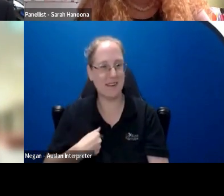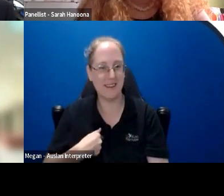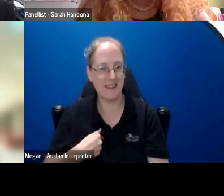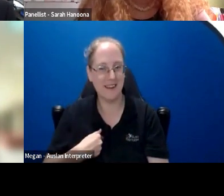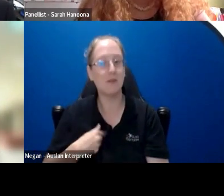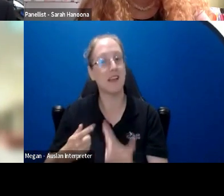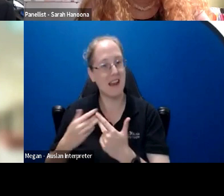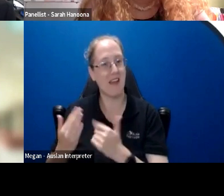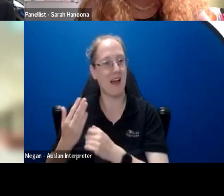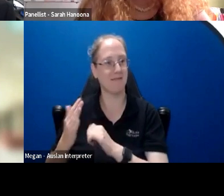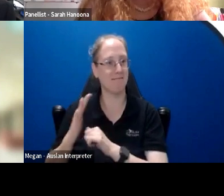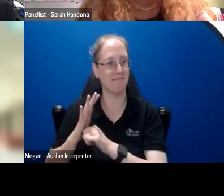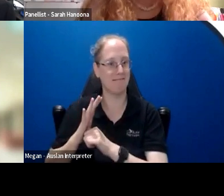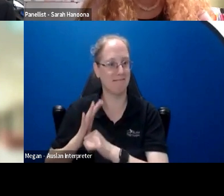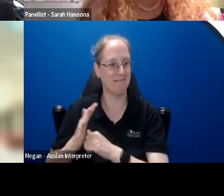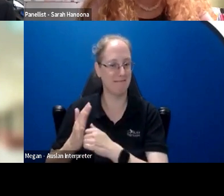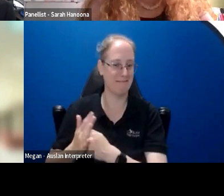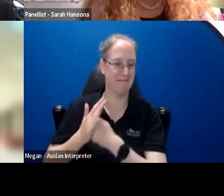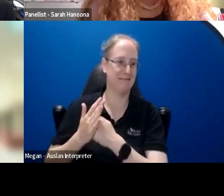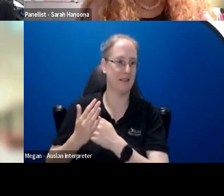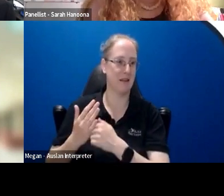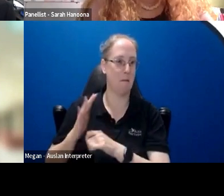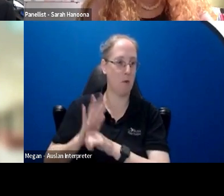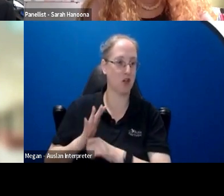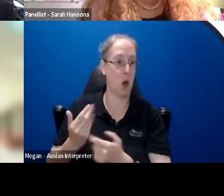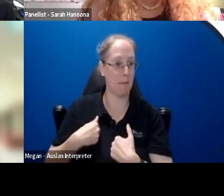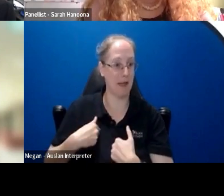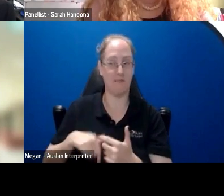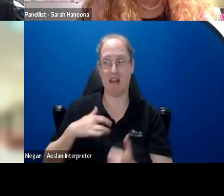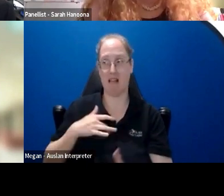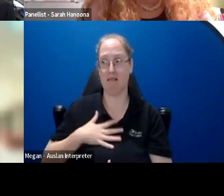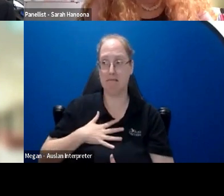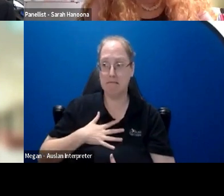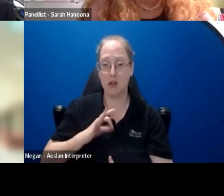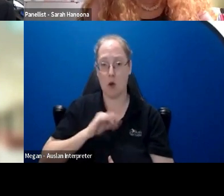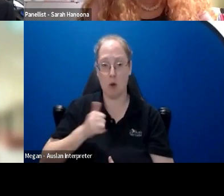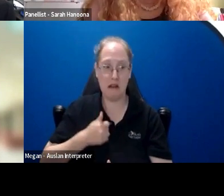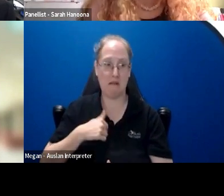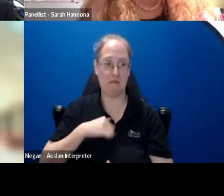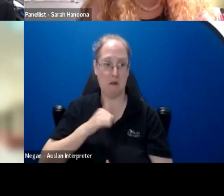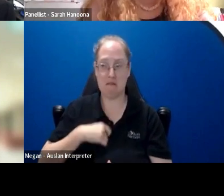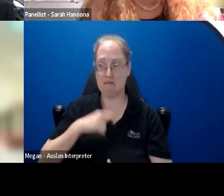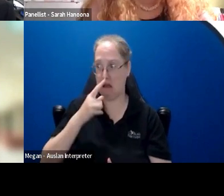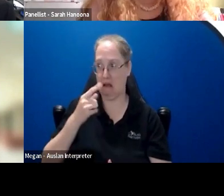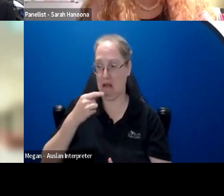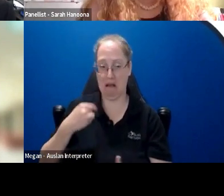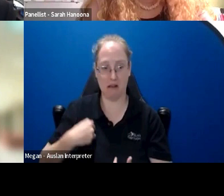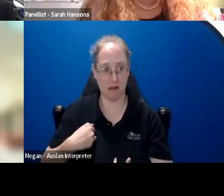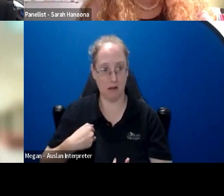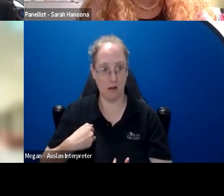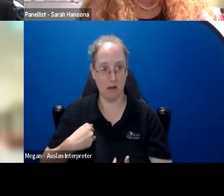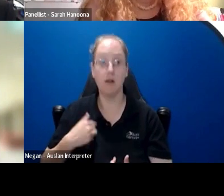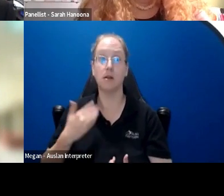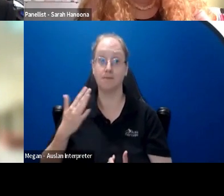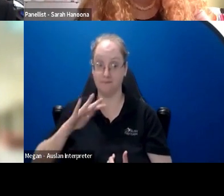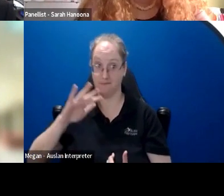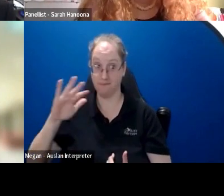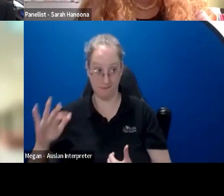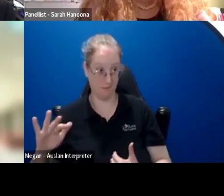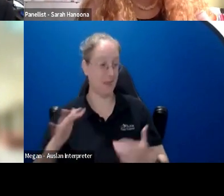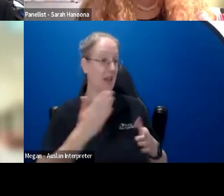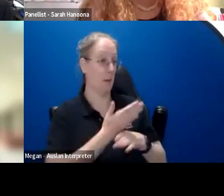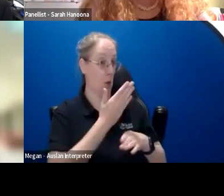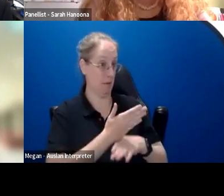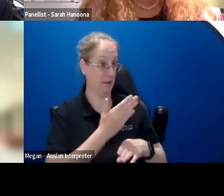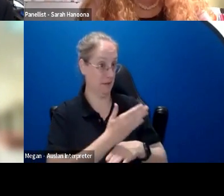me pressure that I'm not good enough. And the other point was employment. So I knew I could improve my English better if